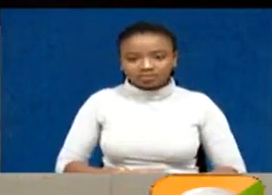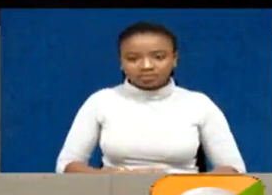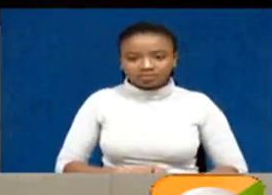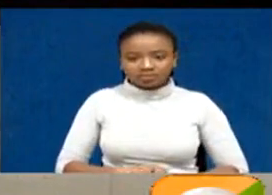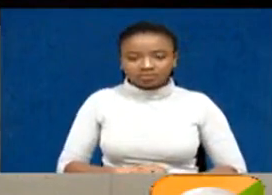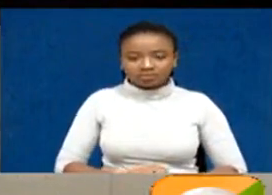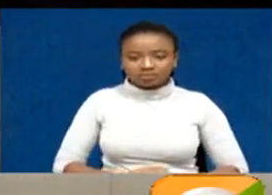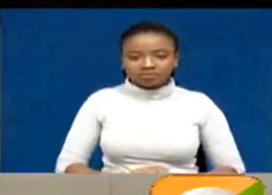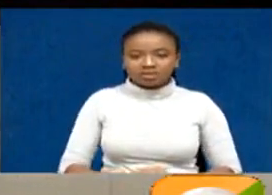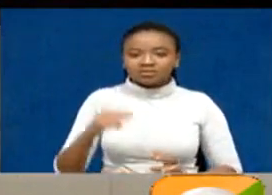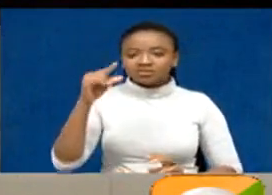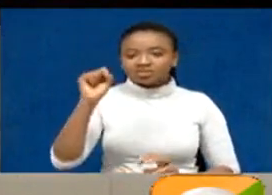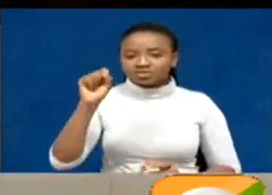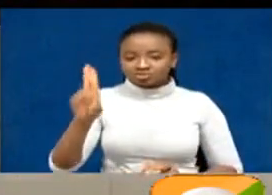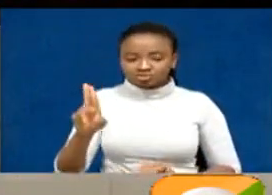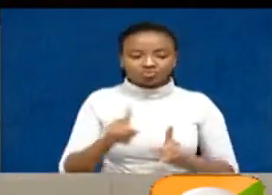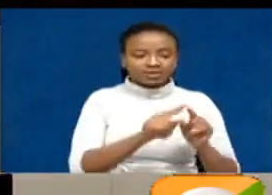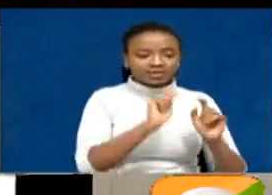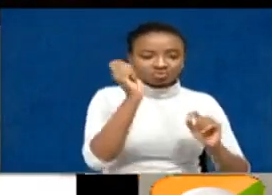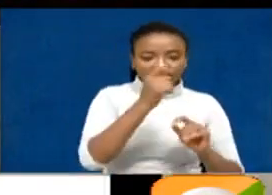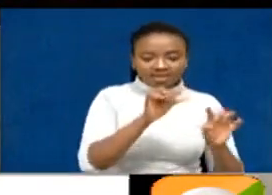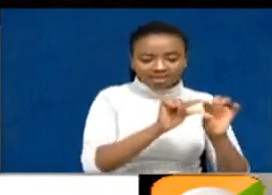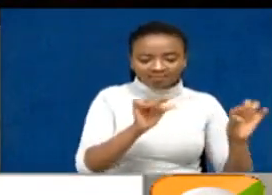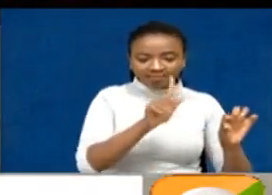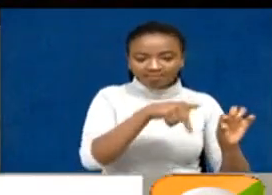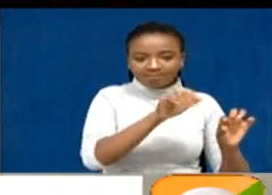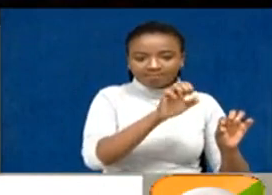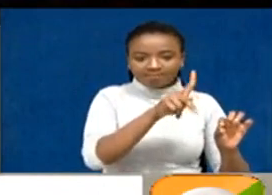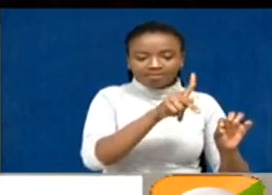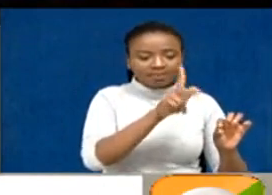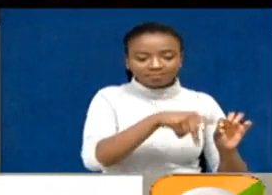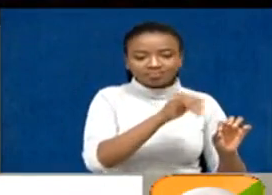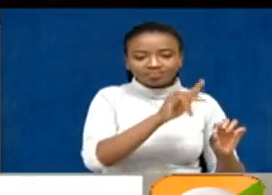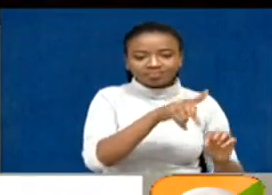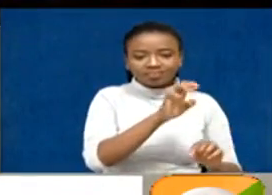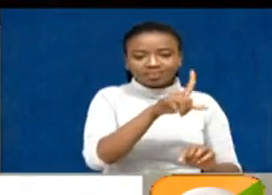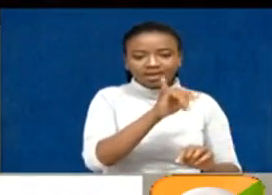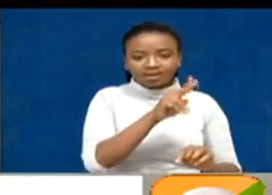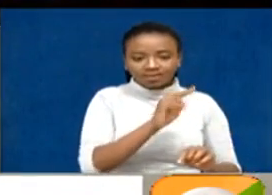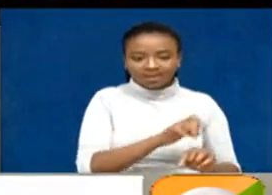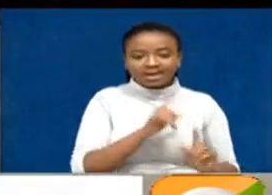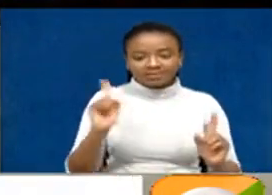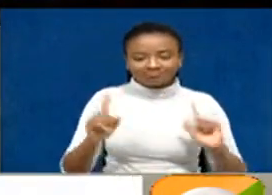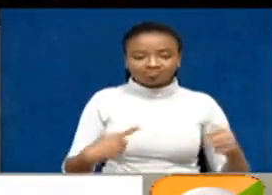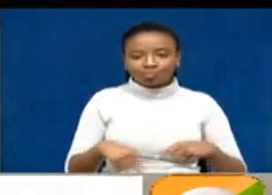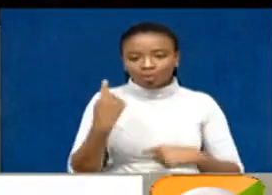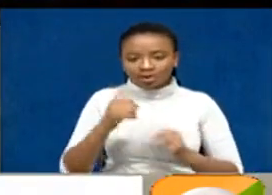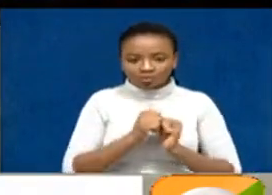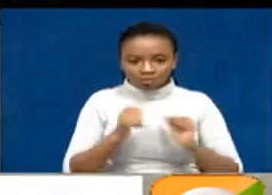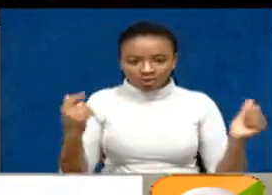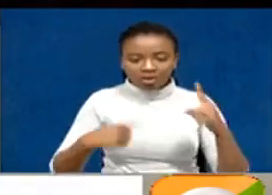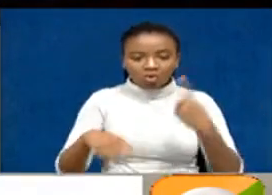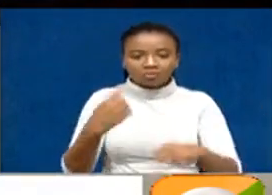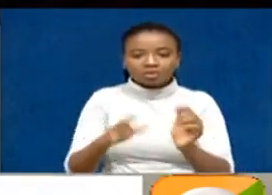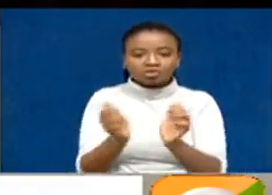The General Service Unit and Kenya Pipeline were crowned the kings and queens of the Nandi County Volleyball Governor's Cup that concluded today at the